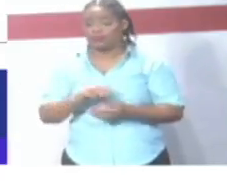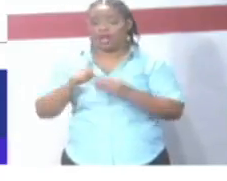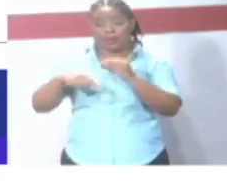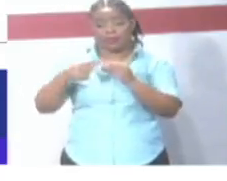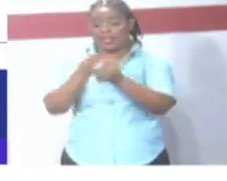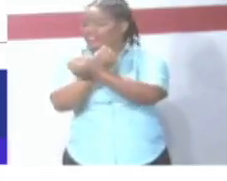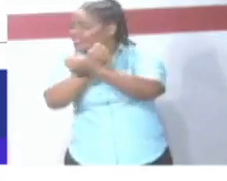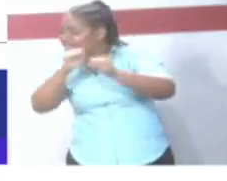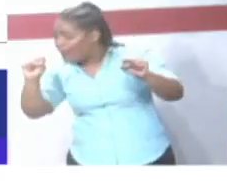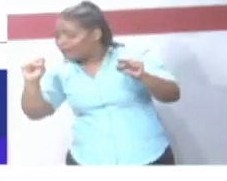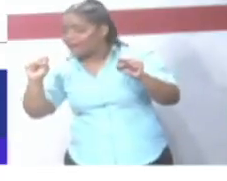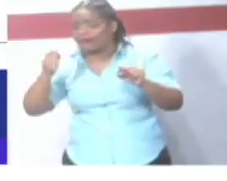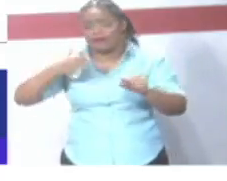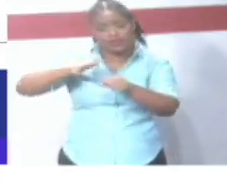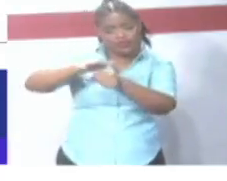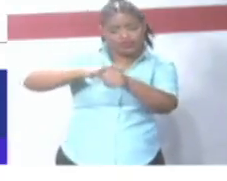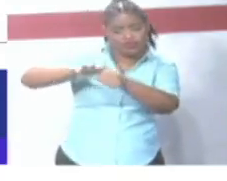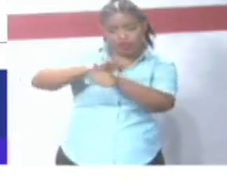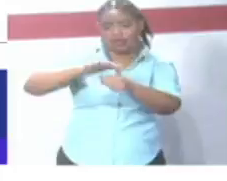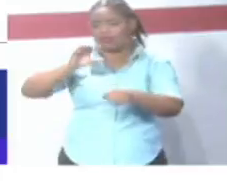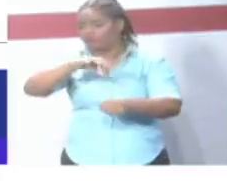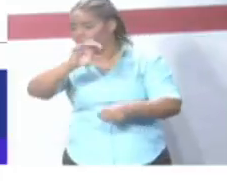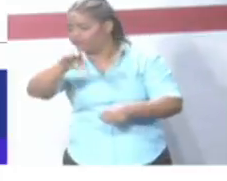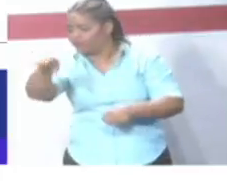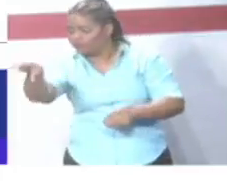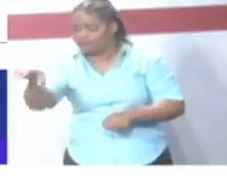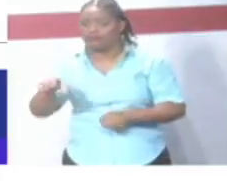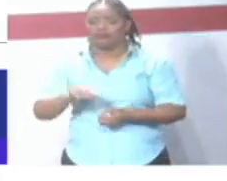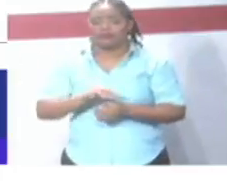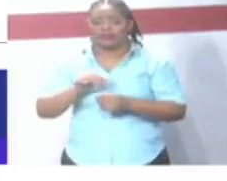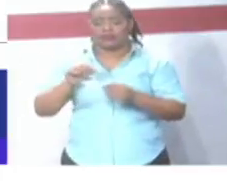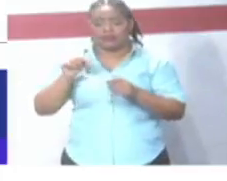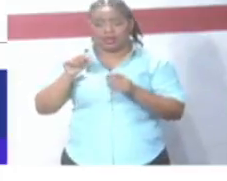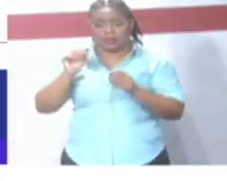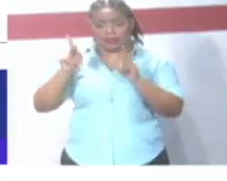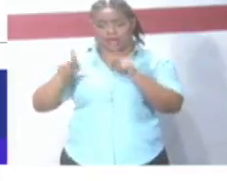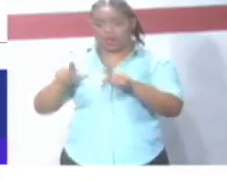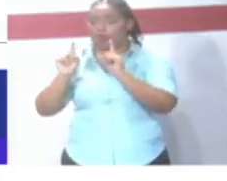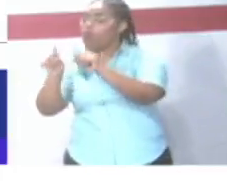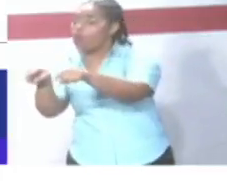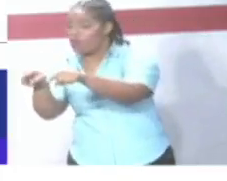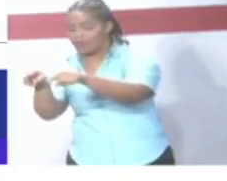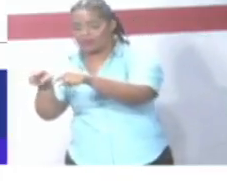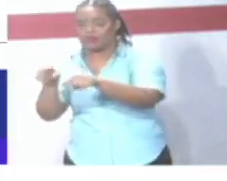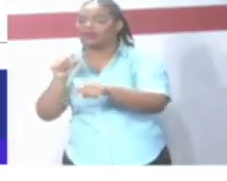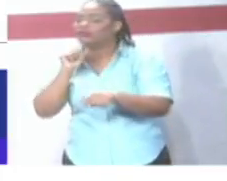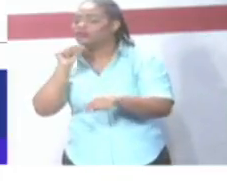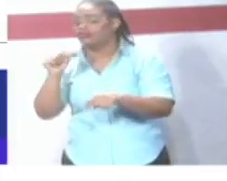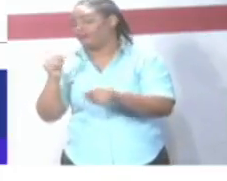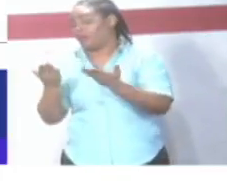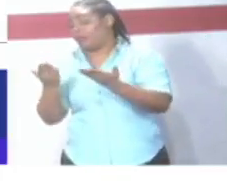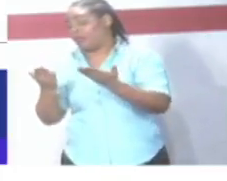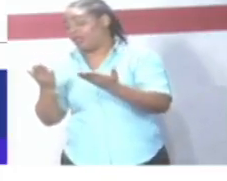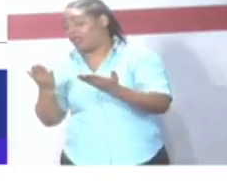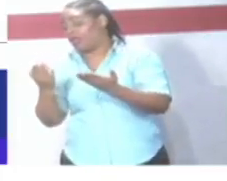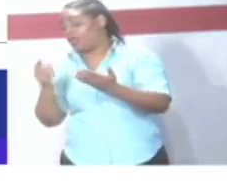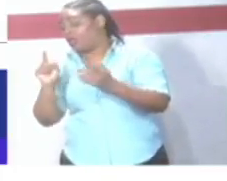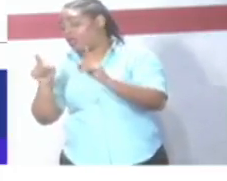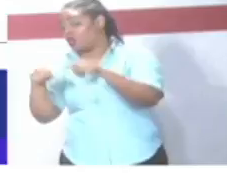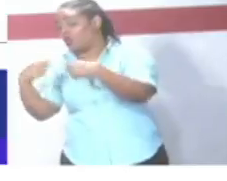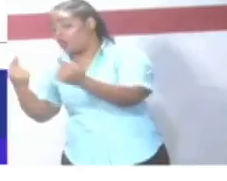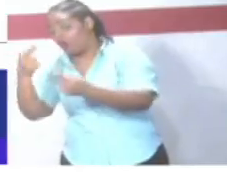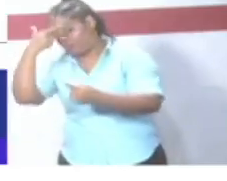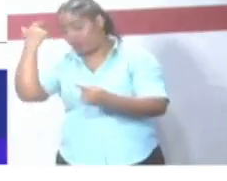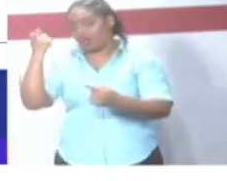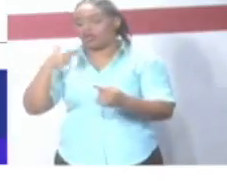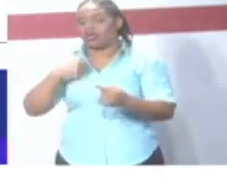legitimate reason to not take a vaccine, what's going to happen to them? Are they going to be excluded from these safe zones, or will provisions be made